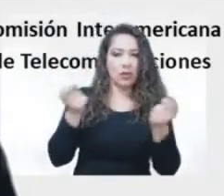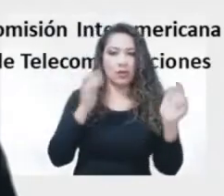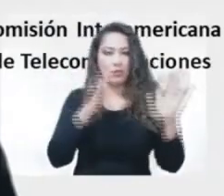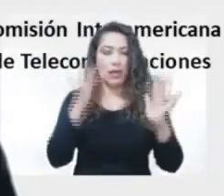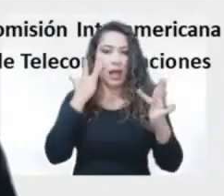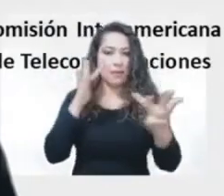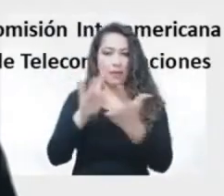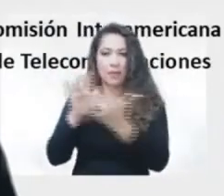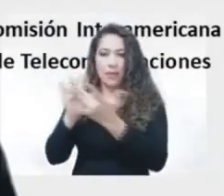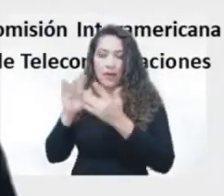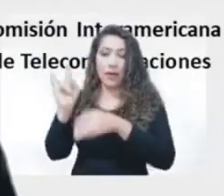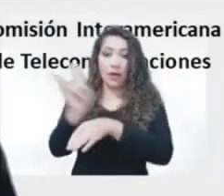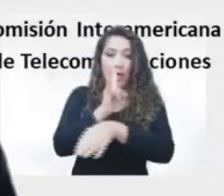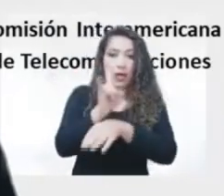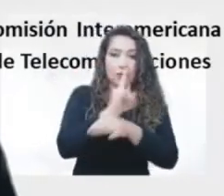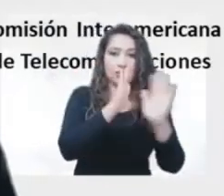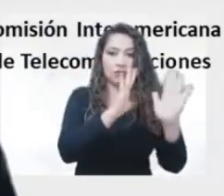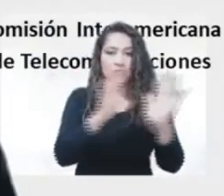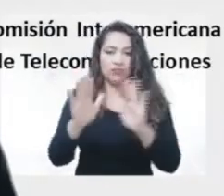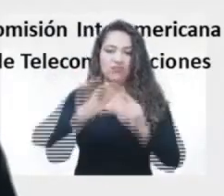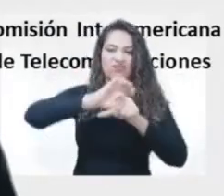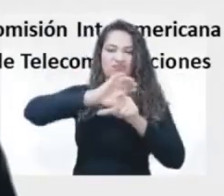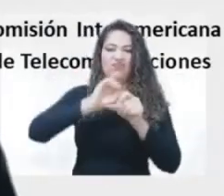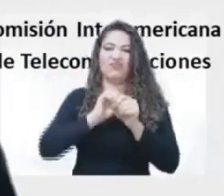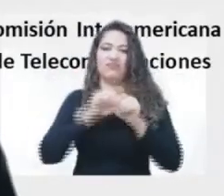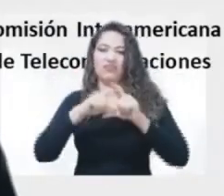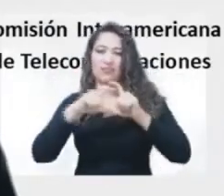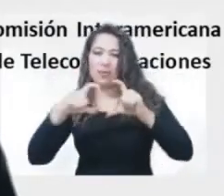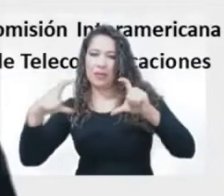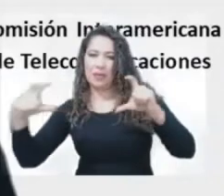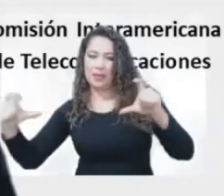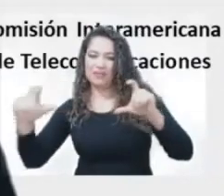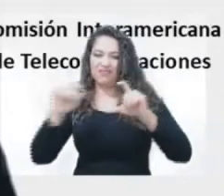coordination, harmonization, and efficient use of spectrum,